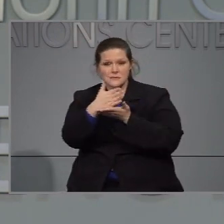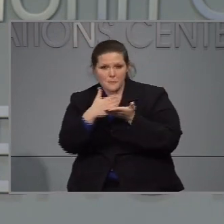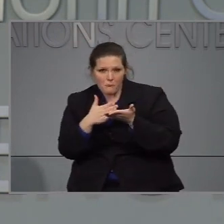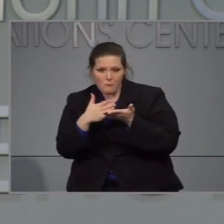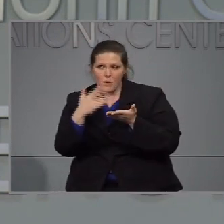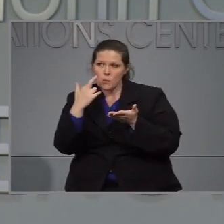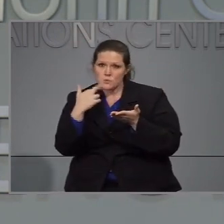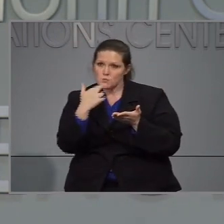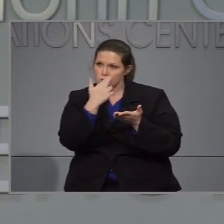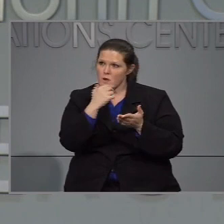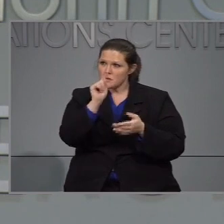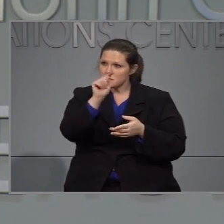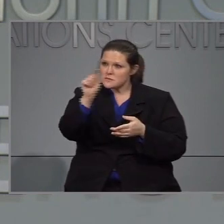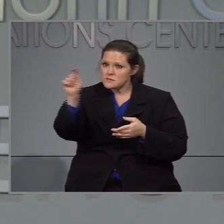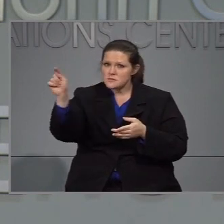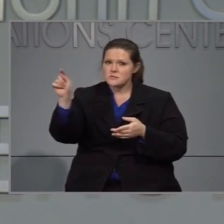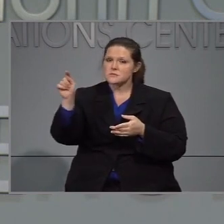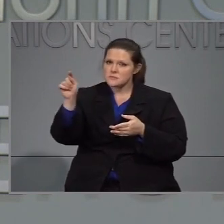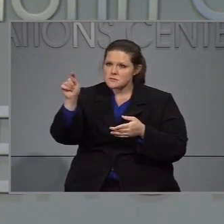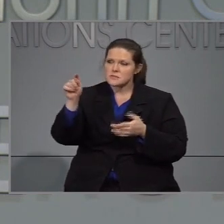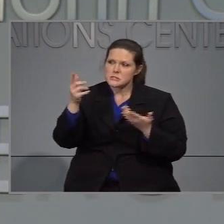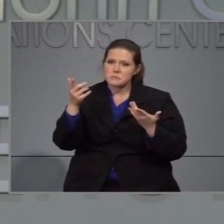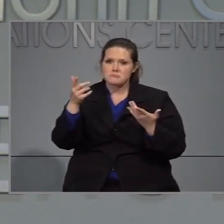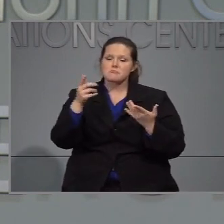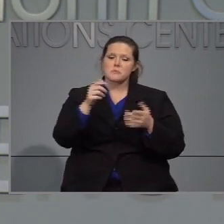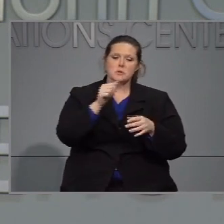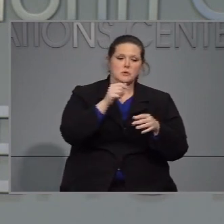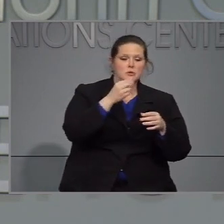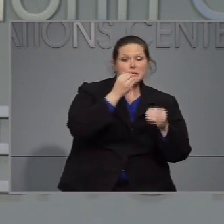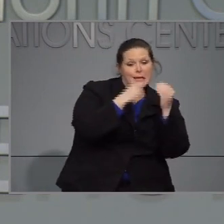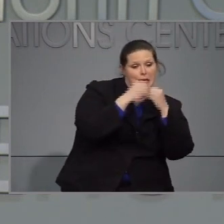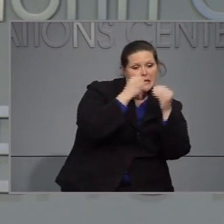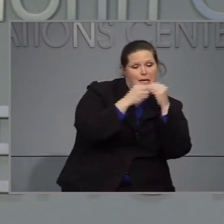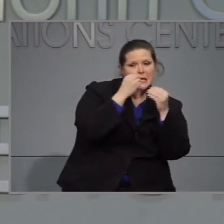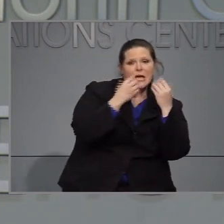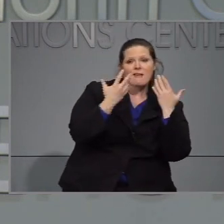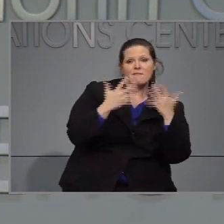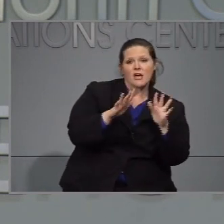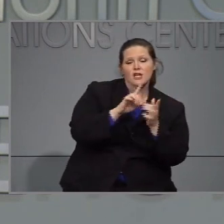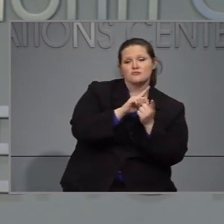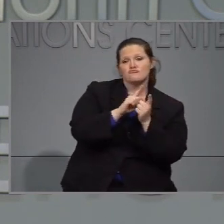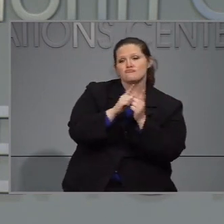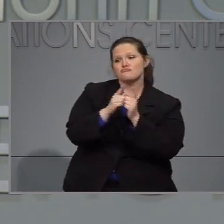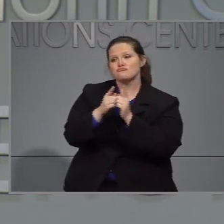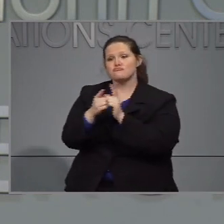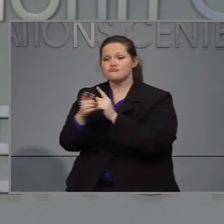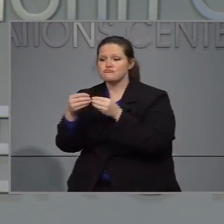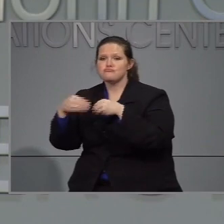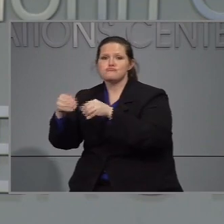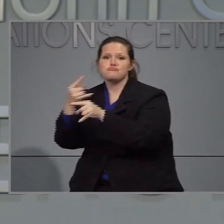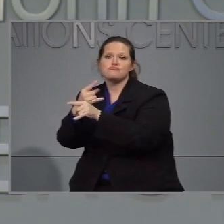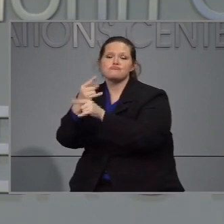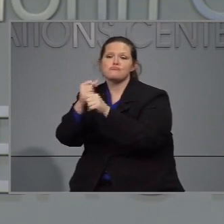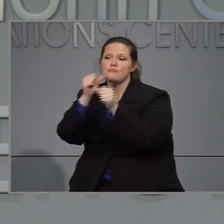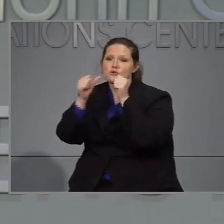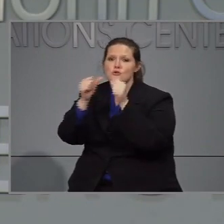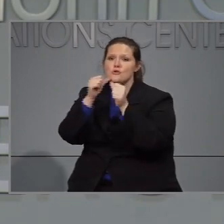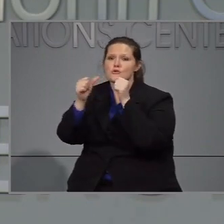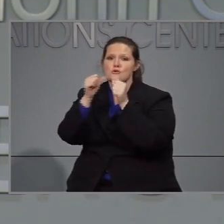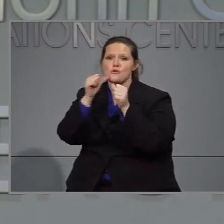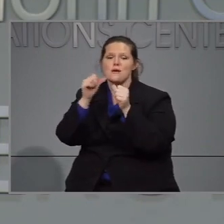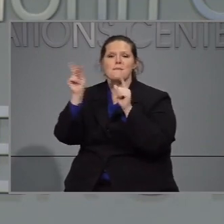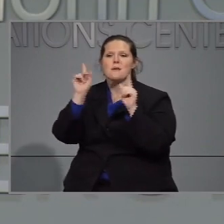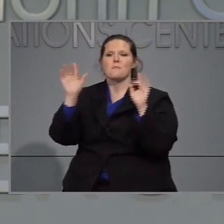that essentially turn into bars late at night where people are less socially distant